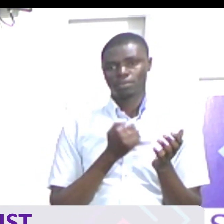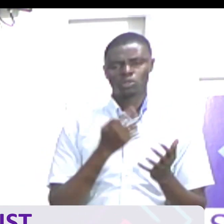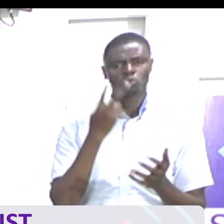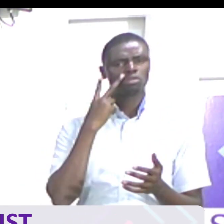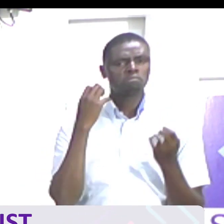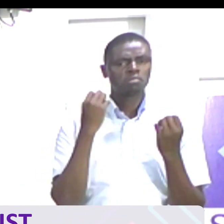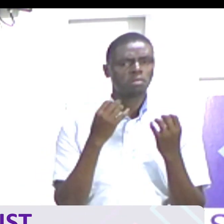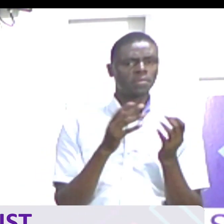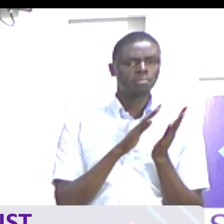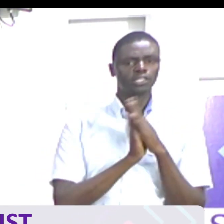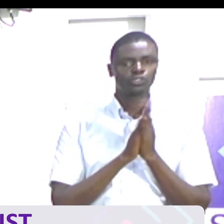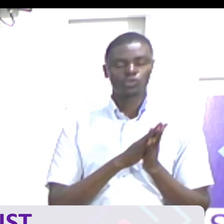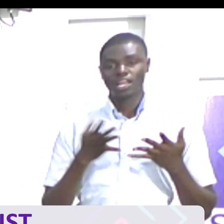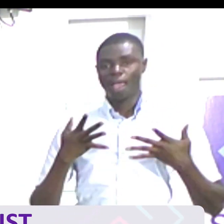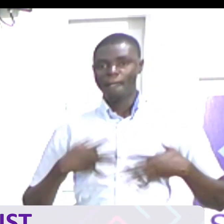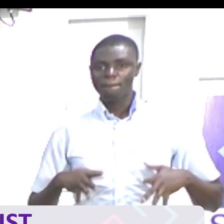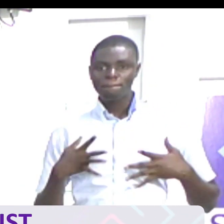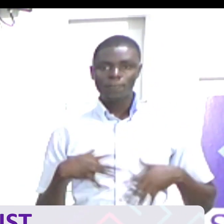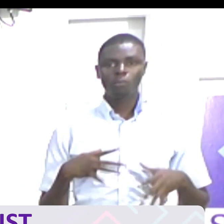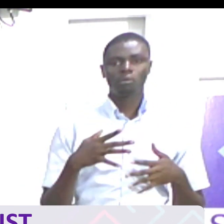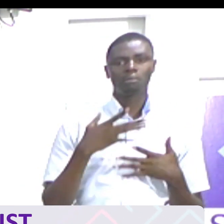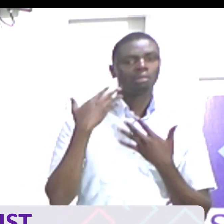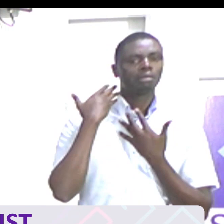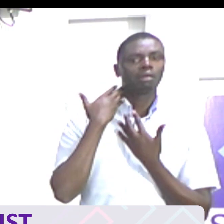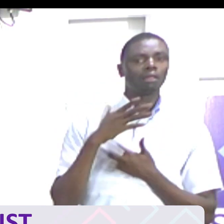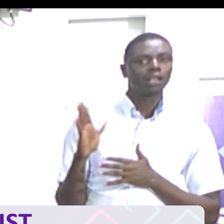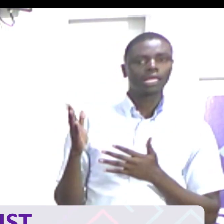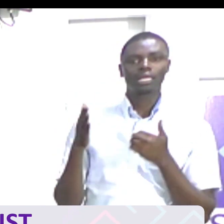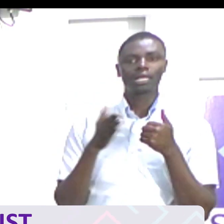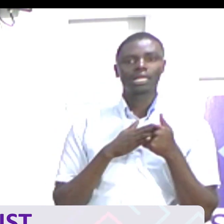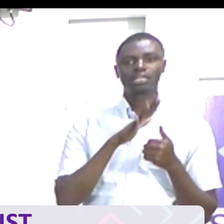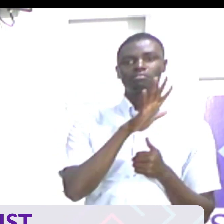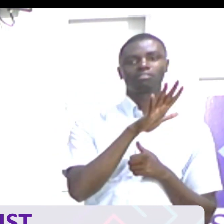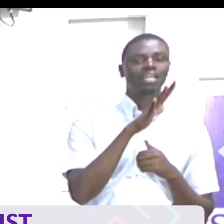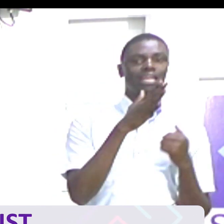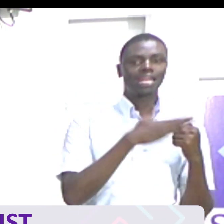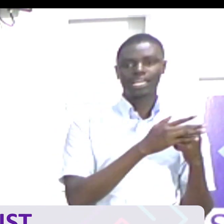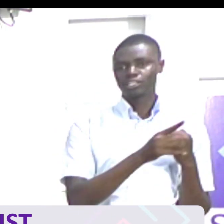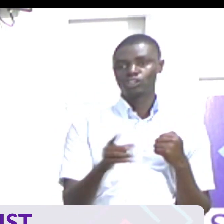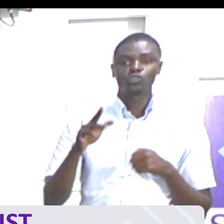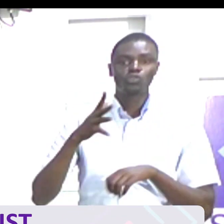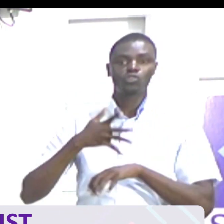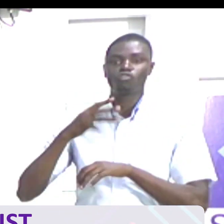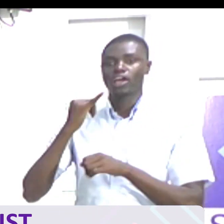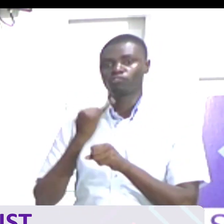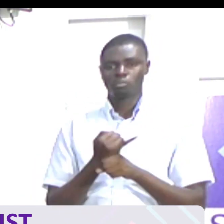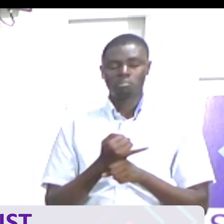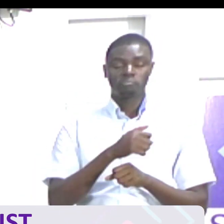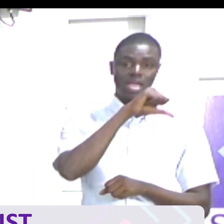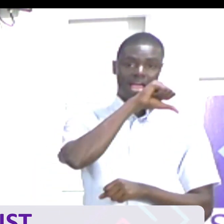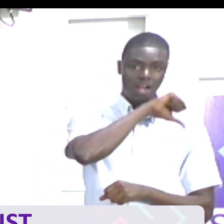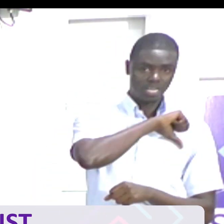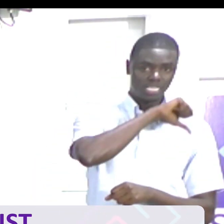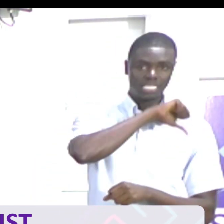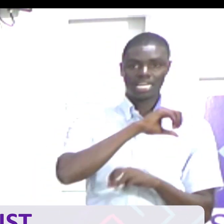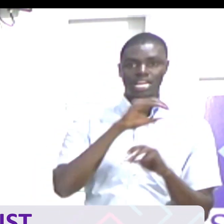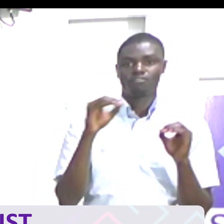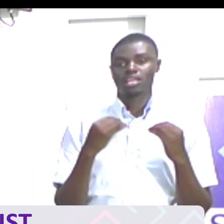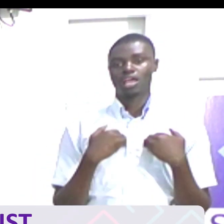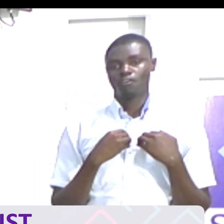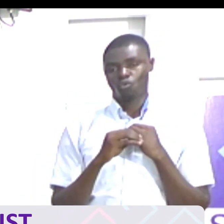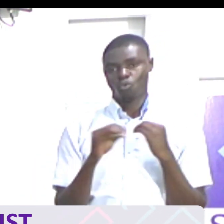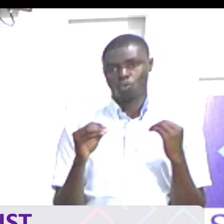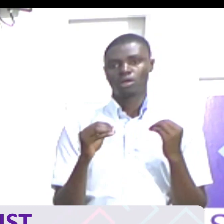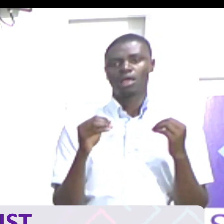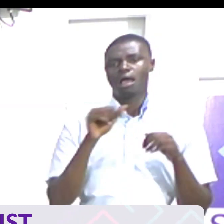so many stories of people who don't you know, not liking 9-to-5 jobs. Yeah. Iko na disadvantages zake na advantages zake. Watu ni tofauti. But pia